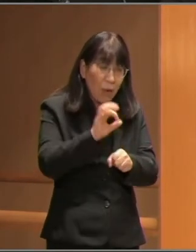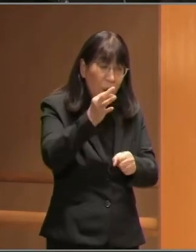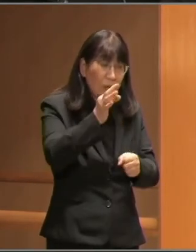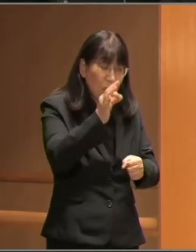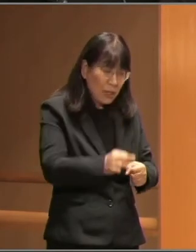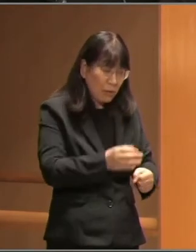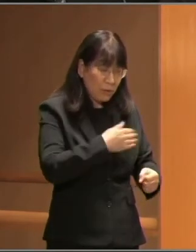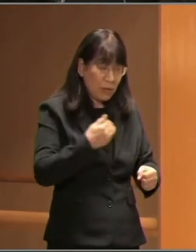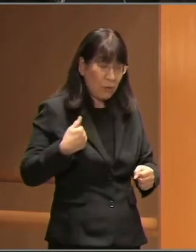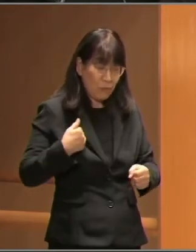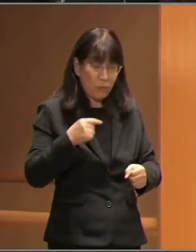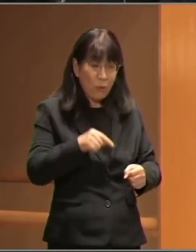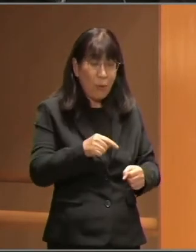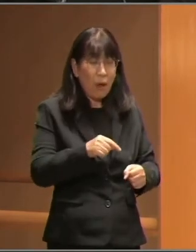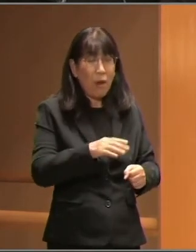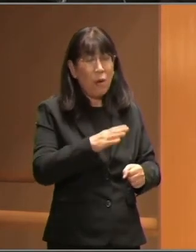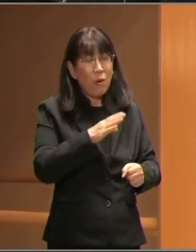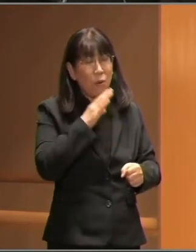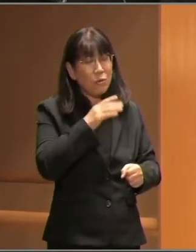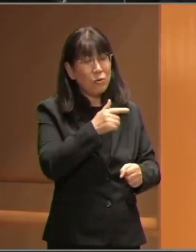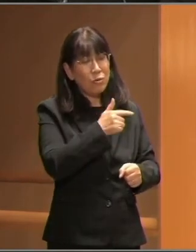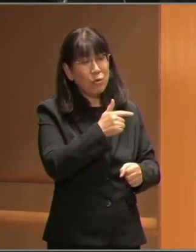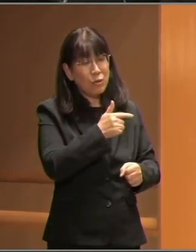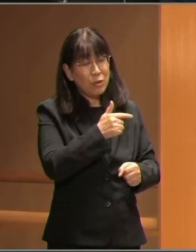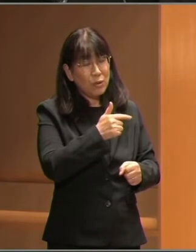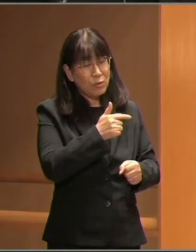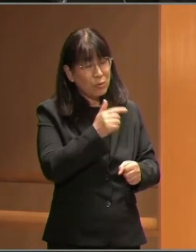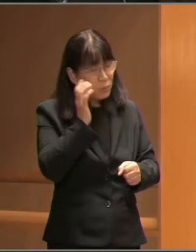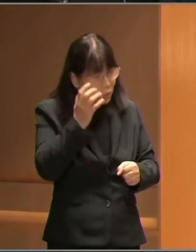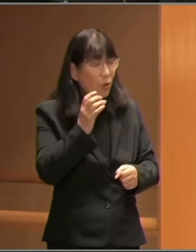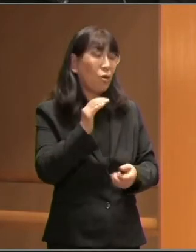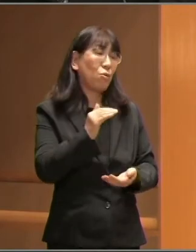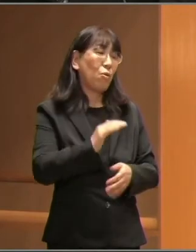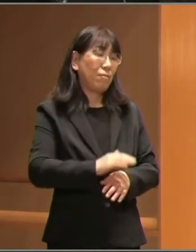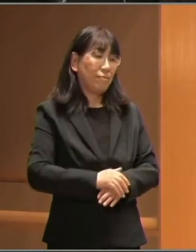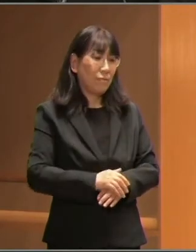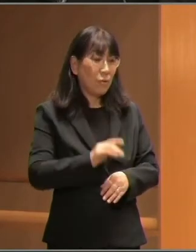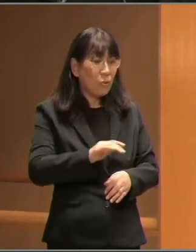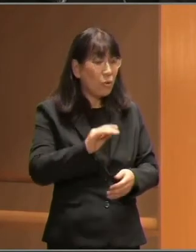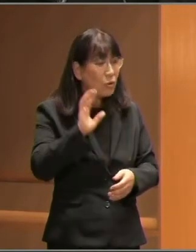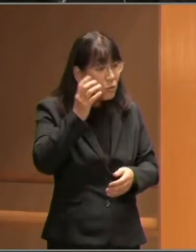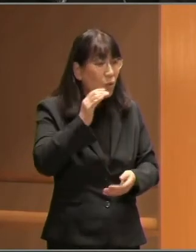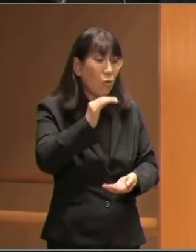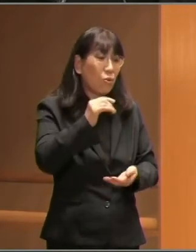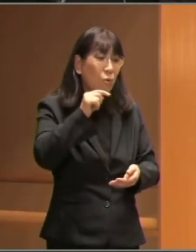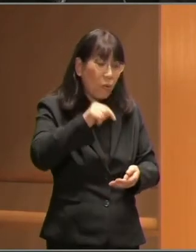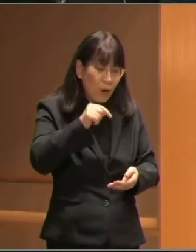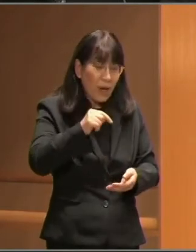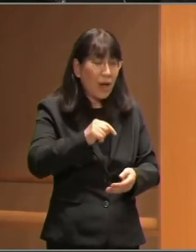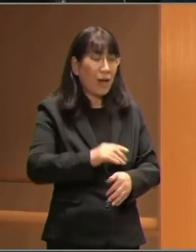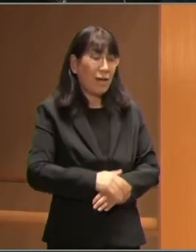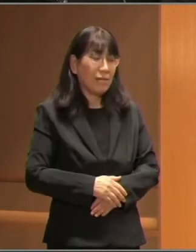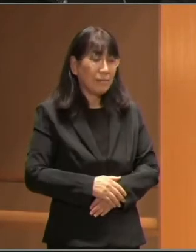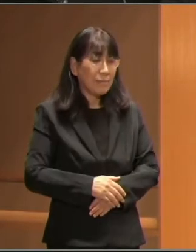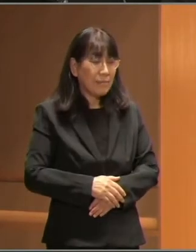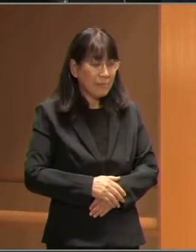they produce more, and then they can also lower the cost. That's wonderful and amazing.